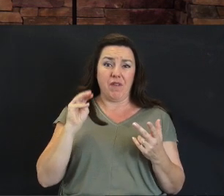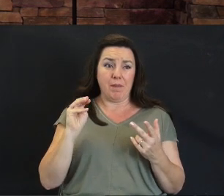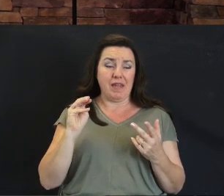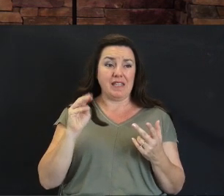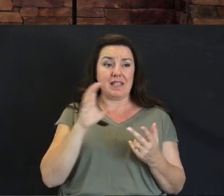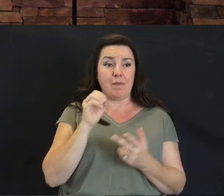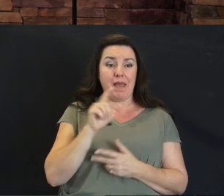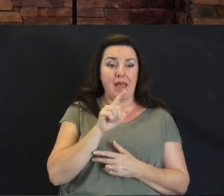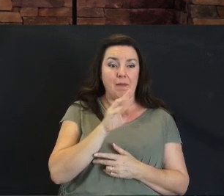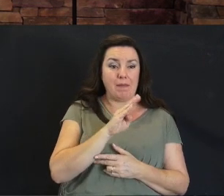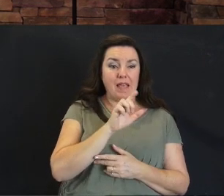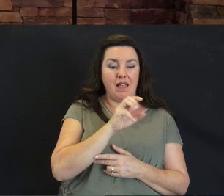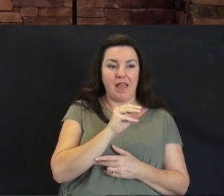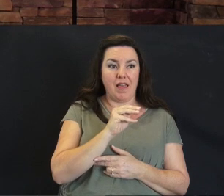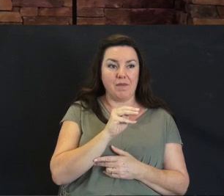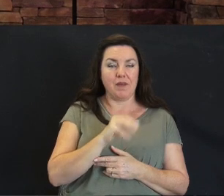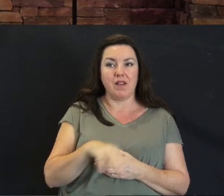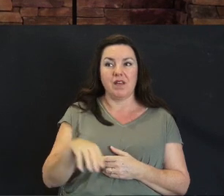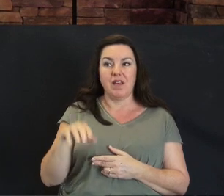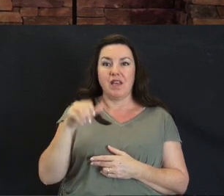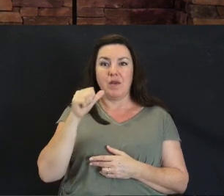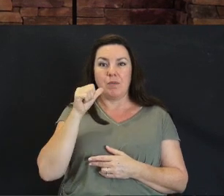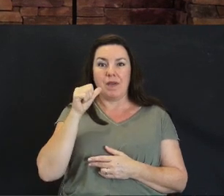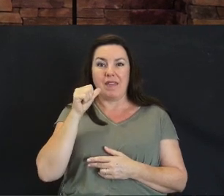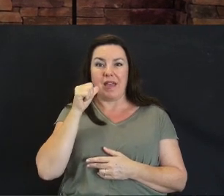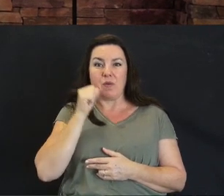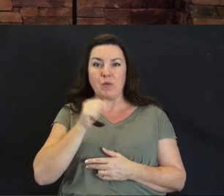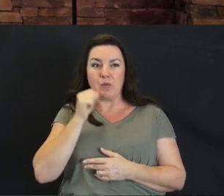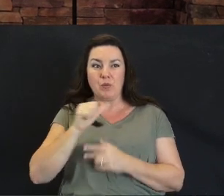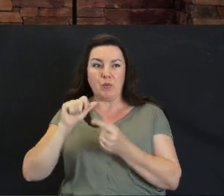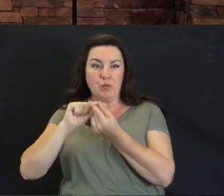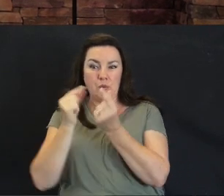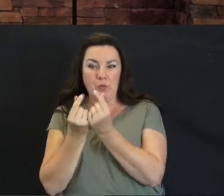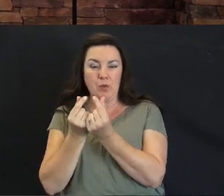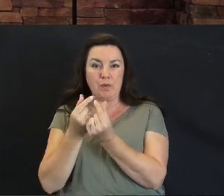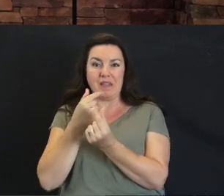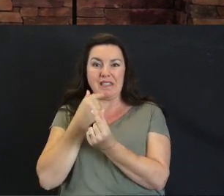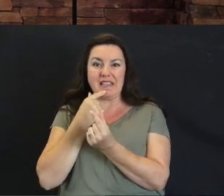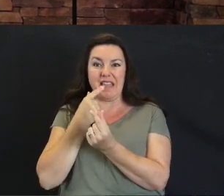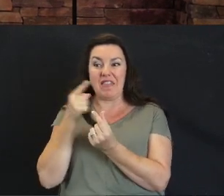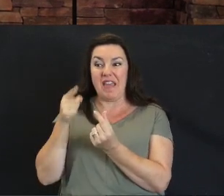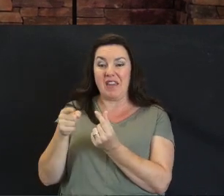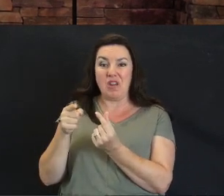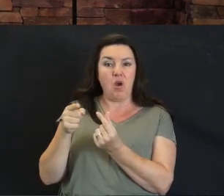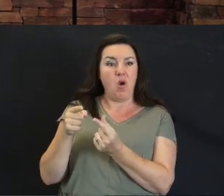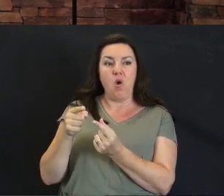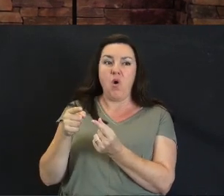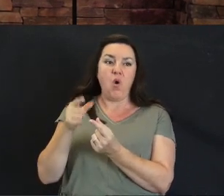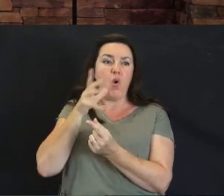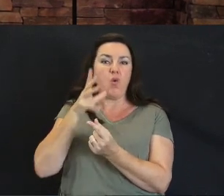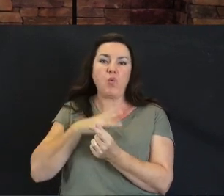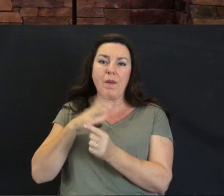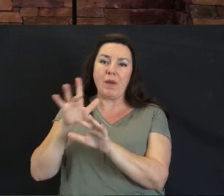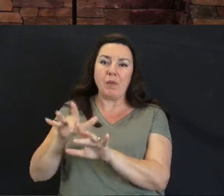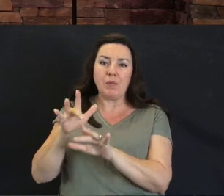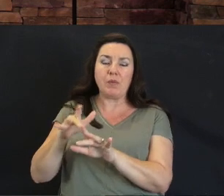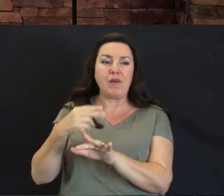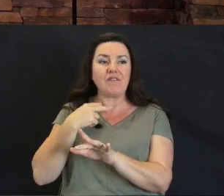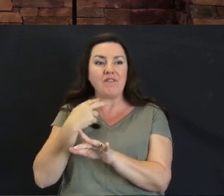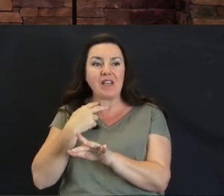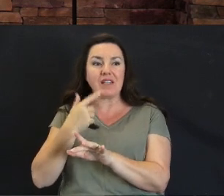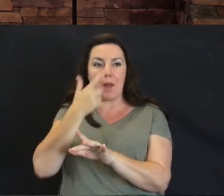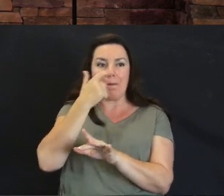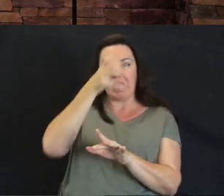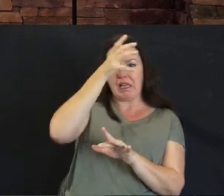idea That women are victims of oppressive men And they are oppressed in their marriages And so we need to destroy The traditional nuclear family Get women out of their